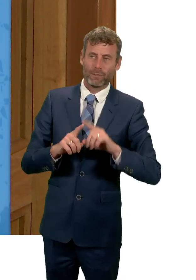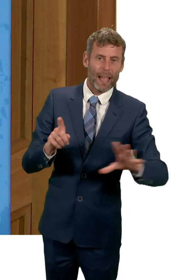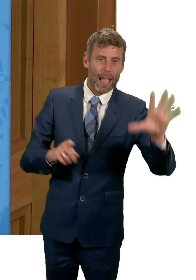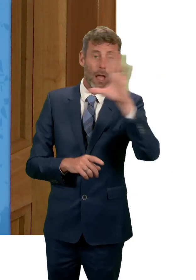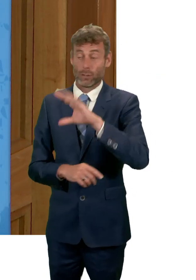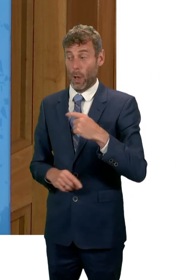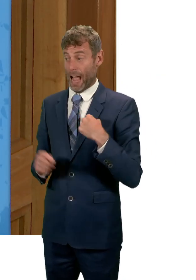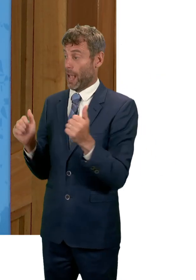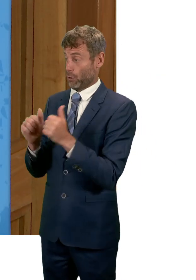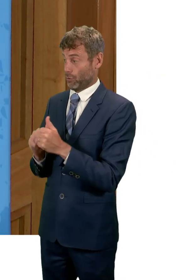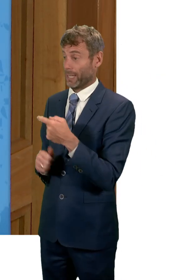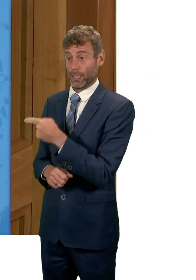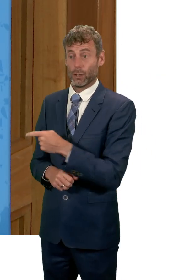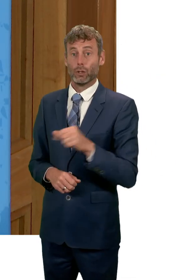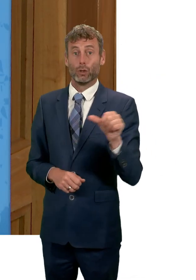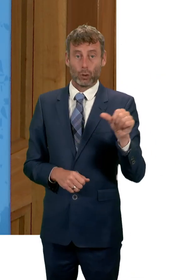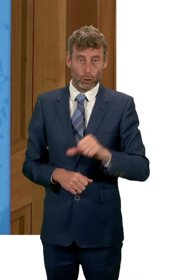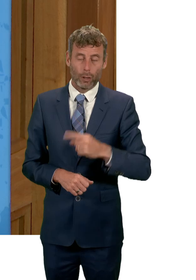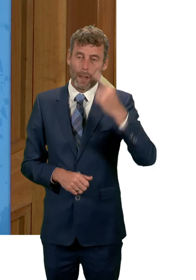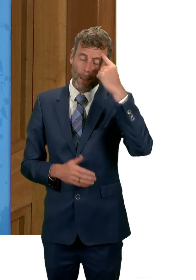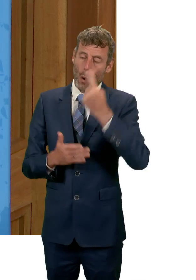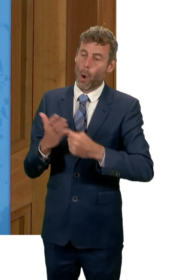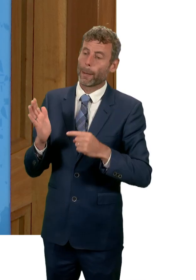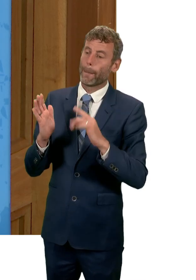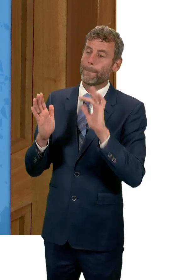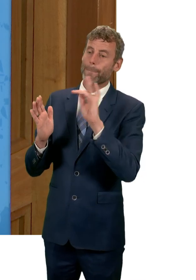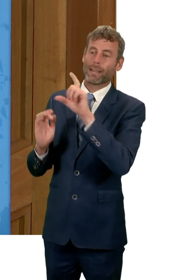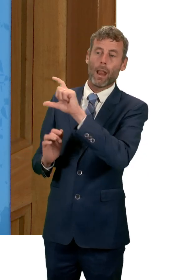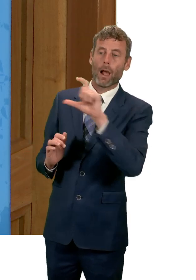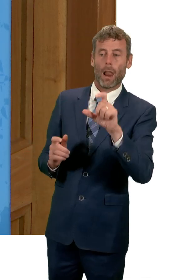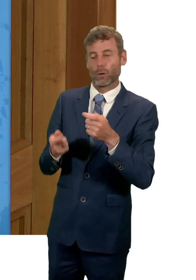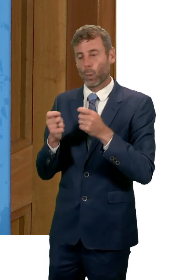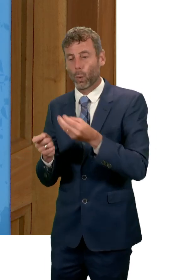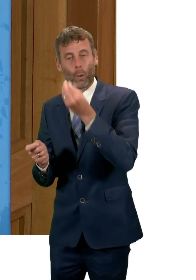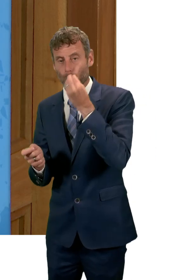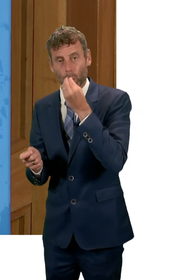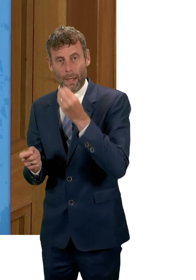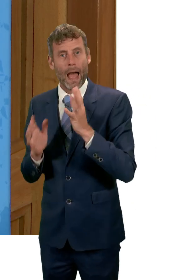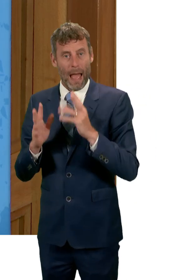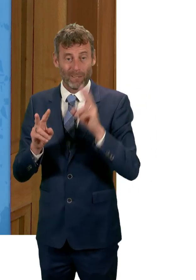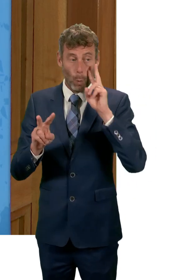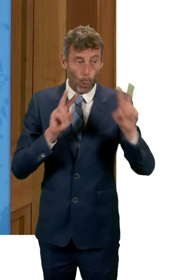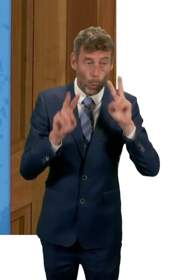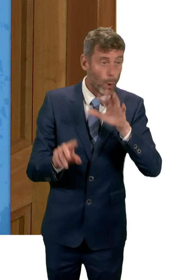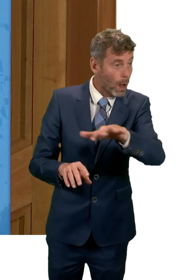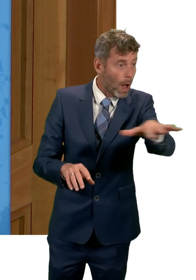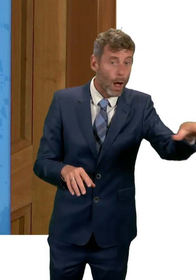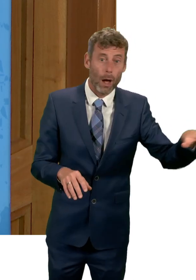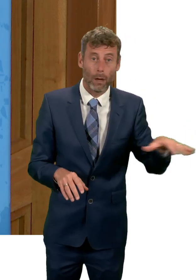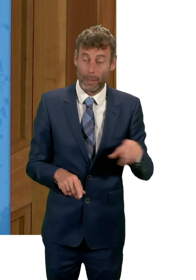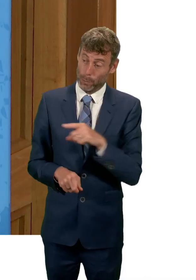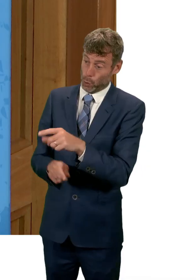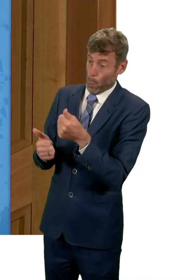the grant that I have, which is looking at food insecurity and living with obesity. So that, I mean, I welcome your question,